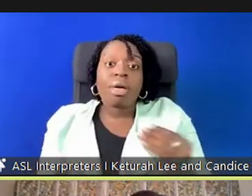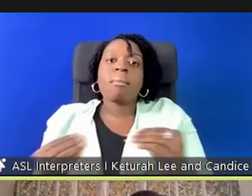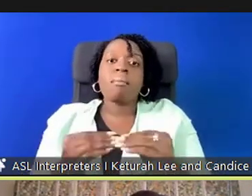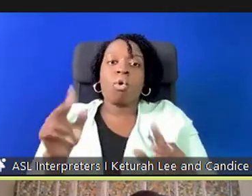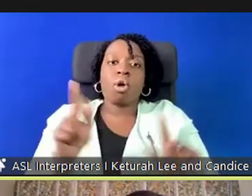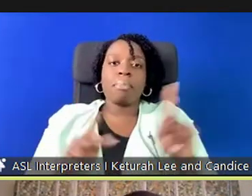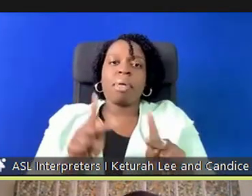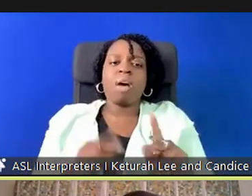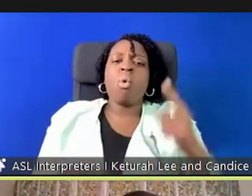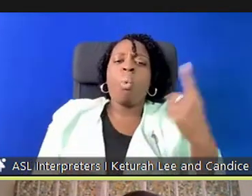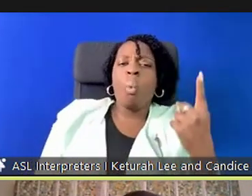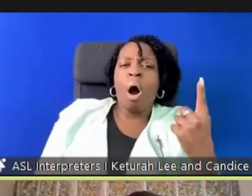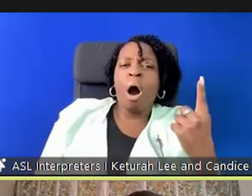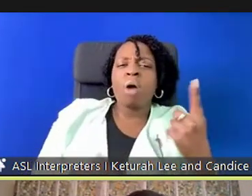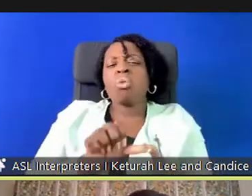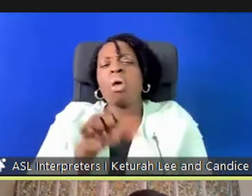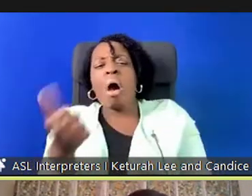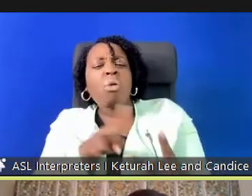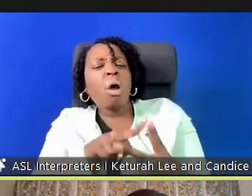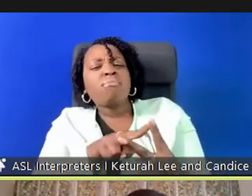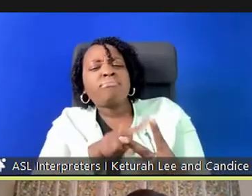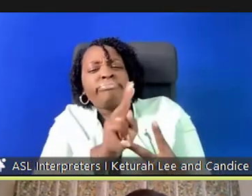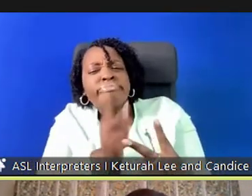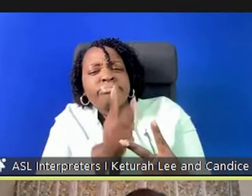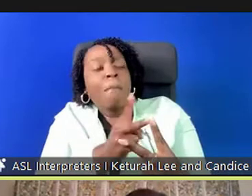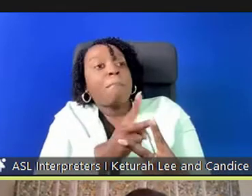had one or the other.